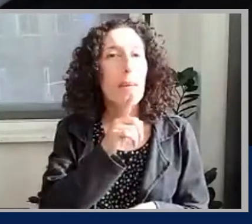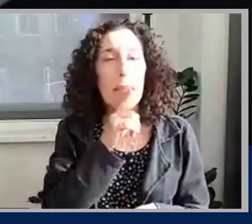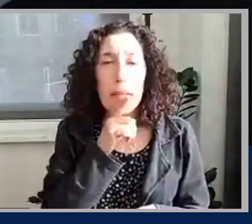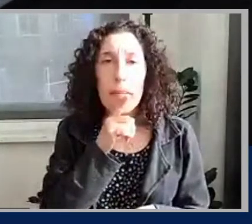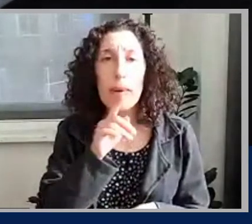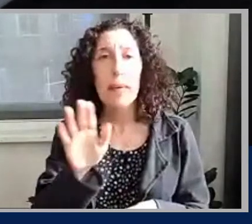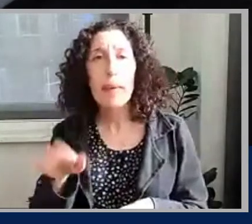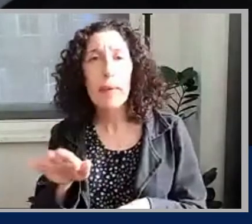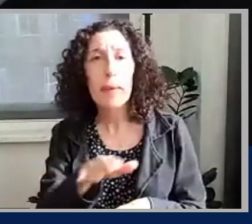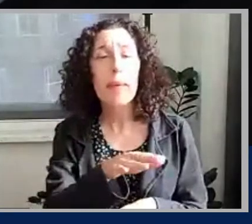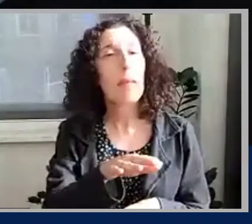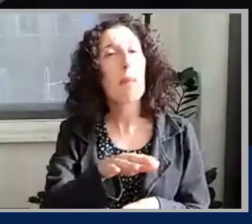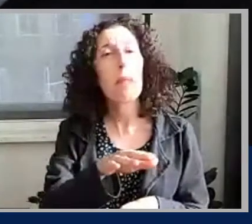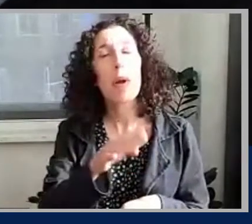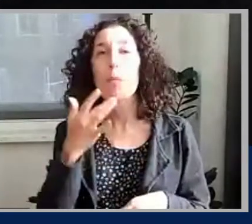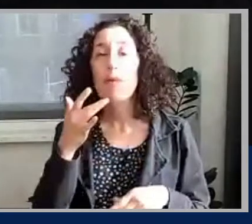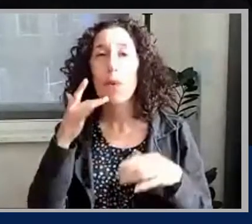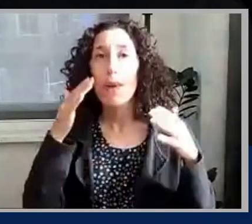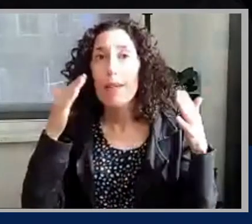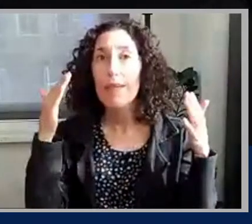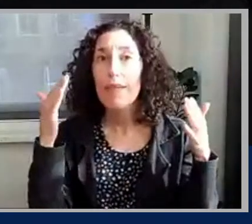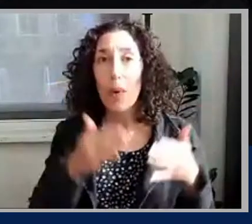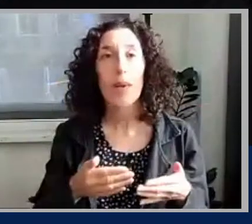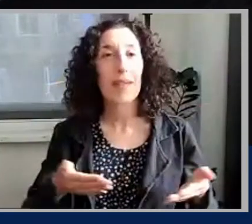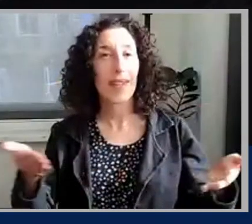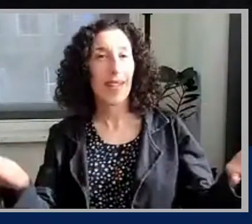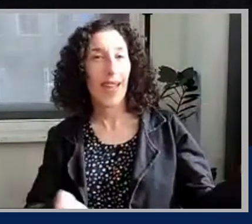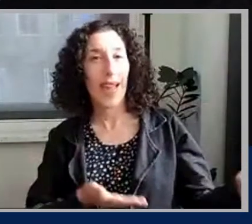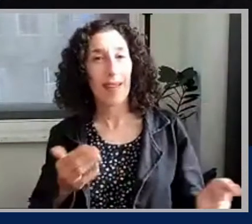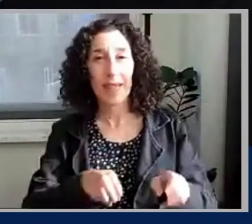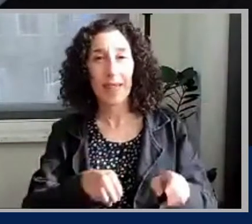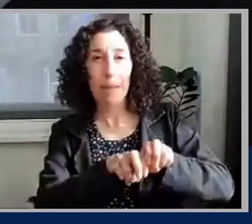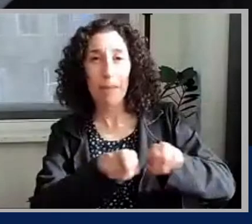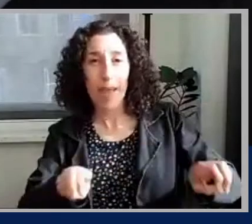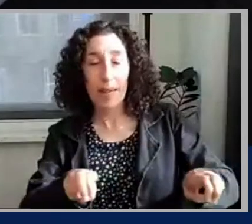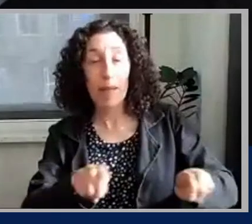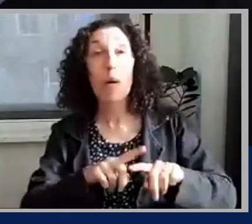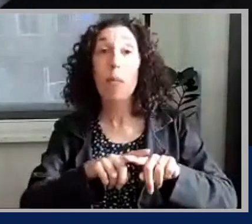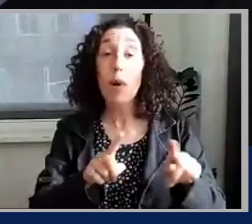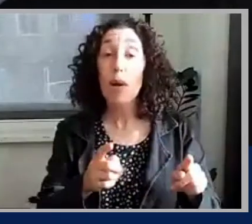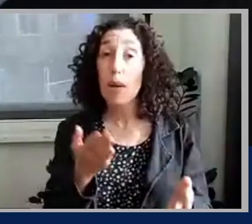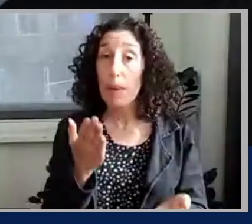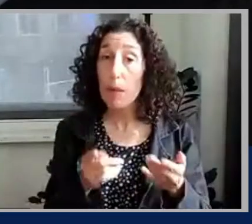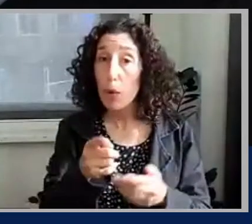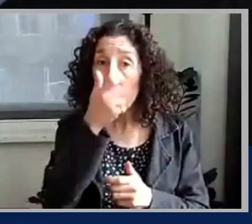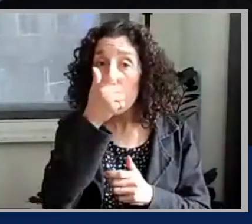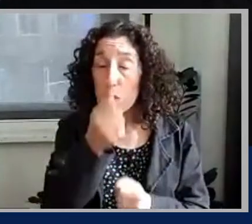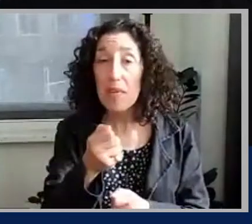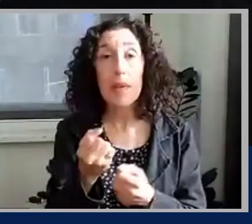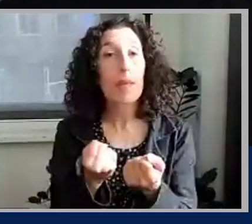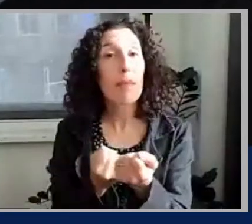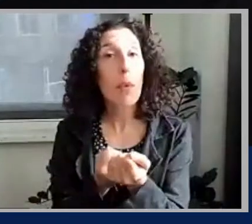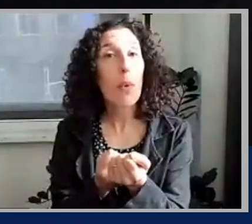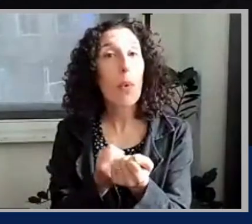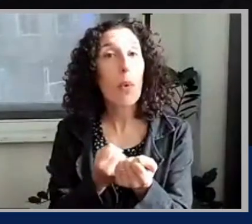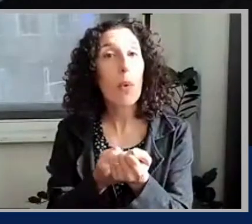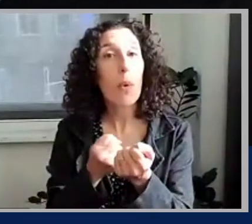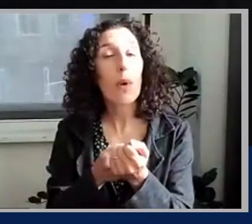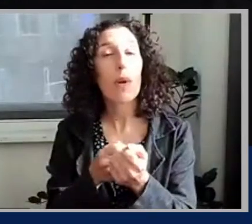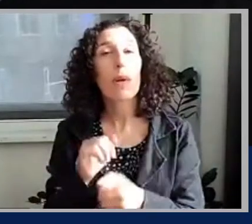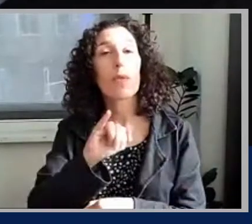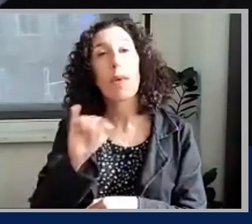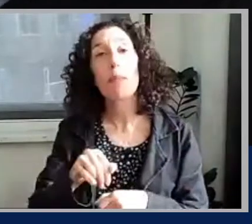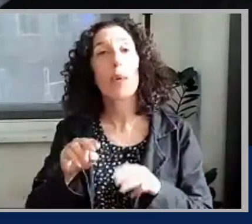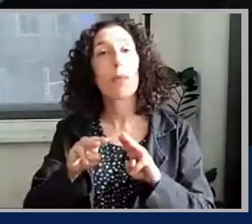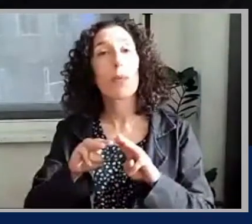want to focus on the guests. But we're trying out a new thing here where you can actually directly support Intrepid Museum's accessibility programs while